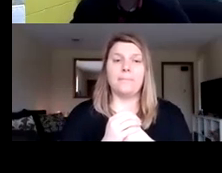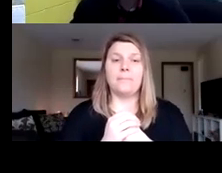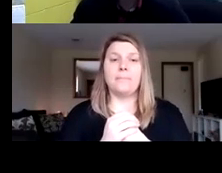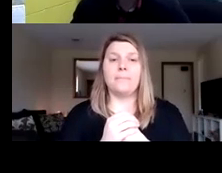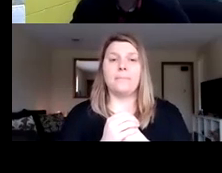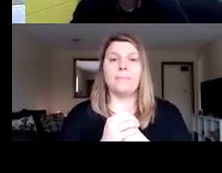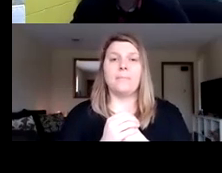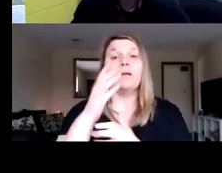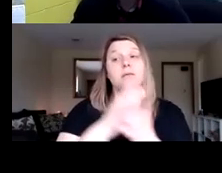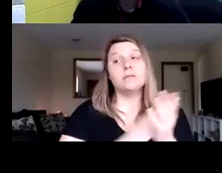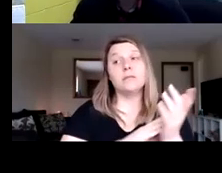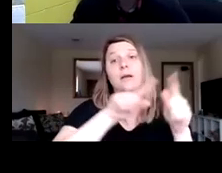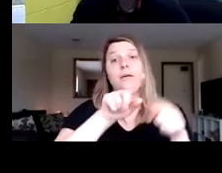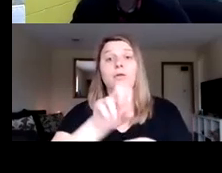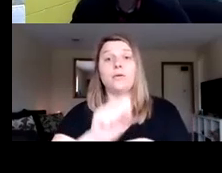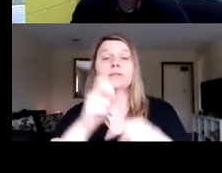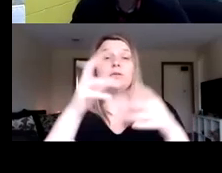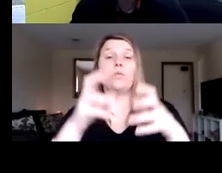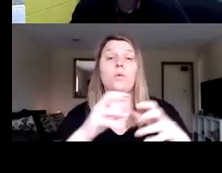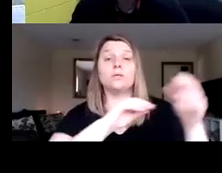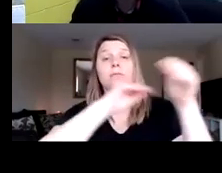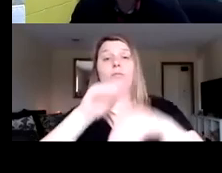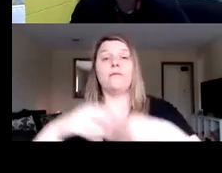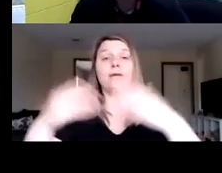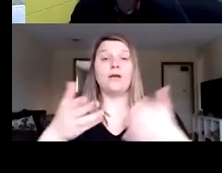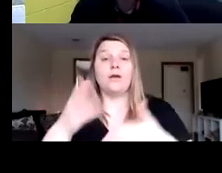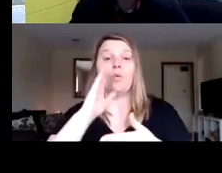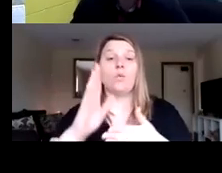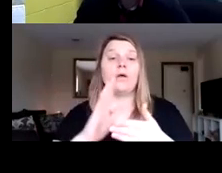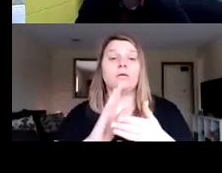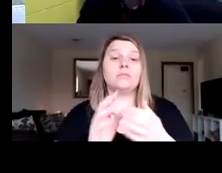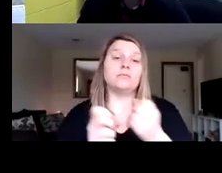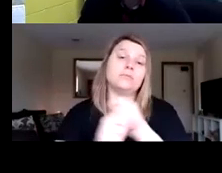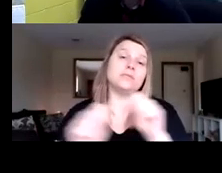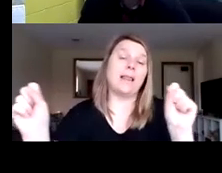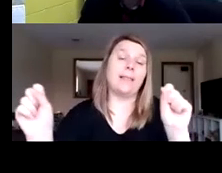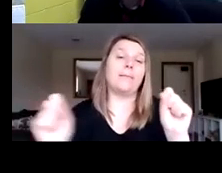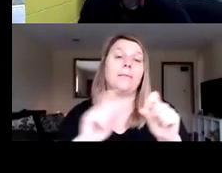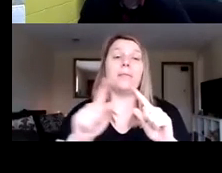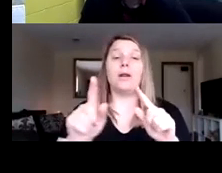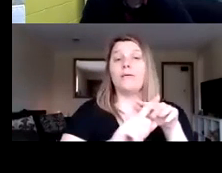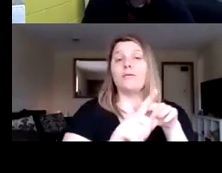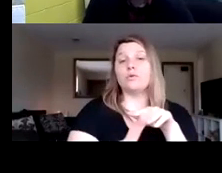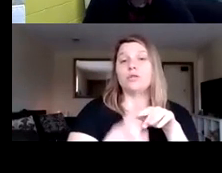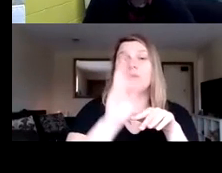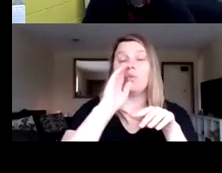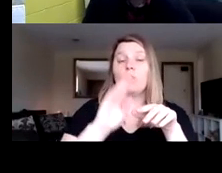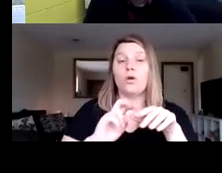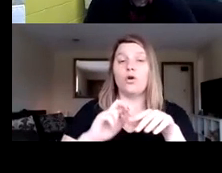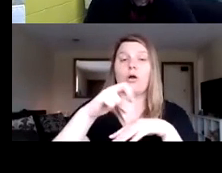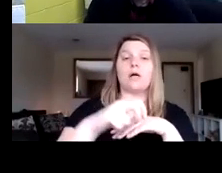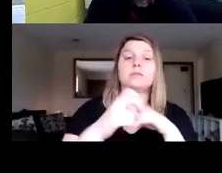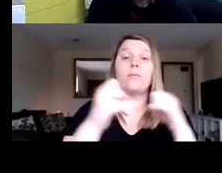someone that comes to the U.S. and wants to be integrated into the U.S. will petition for asylum, while a refugee will cross a national